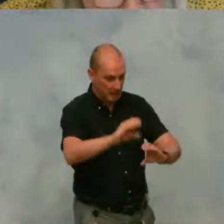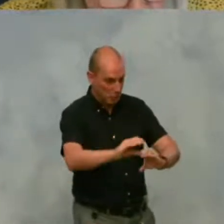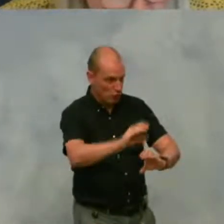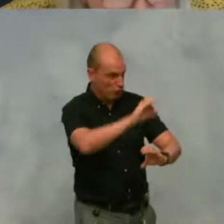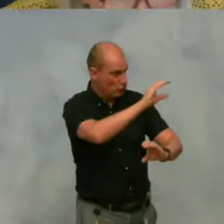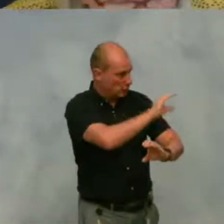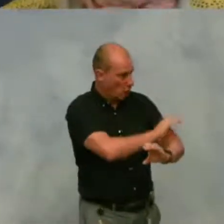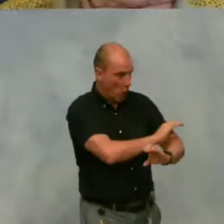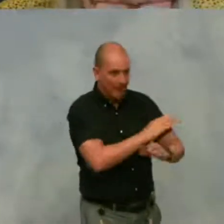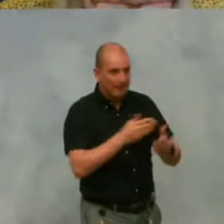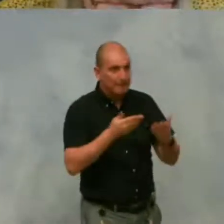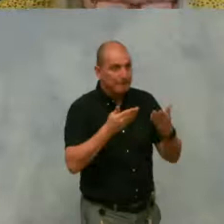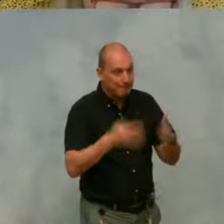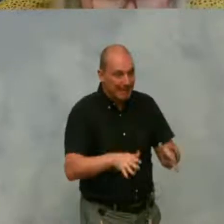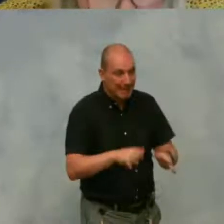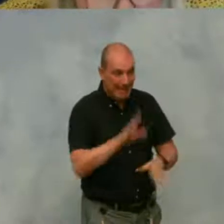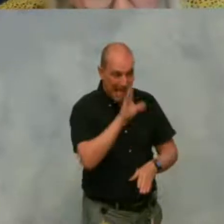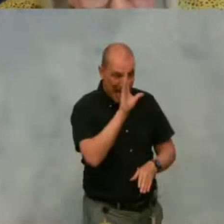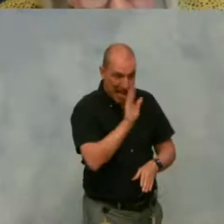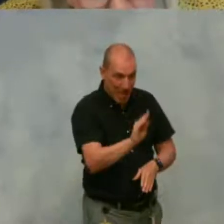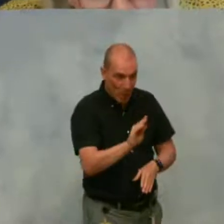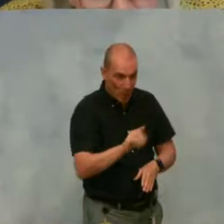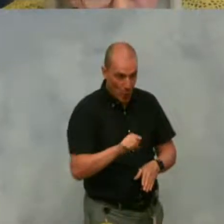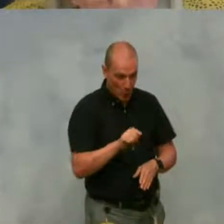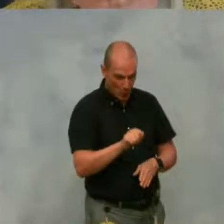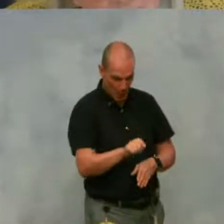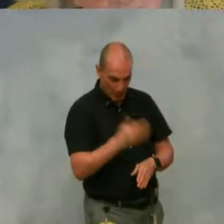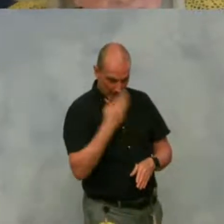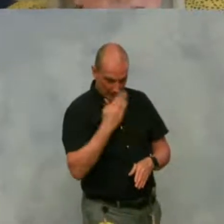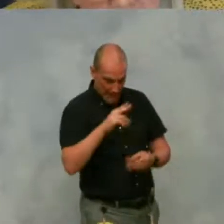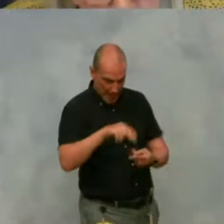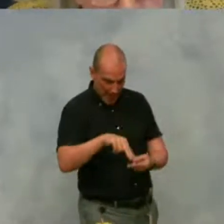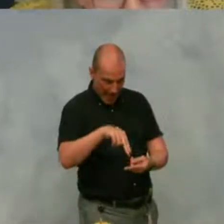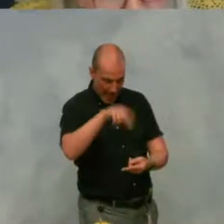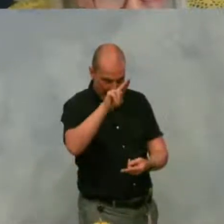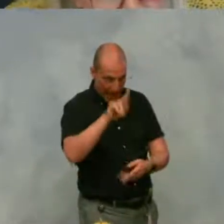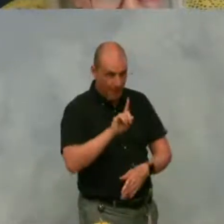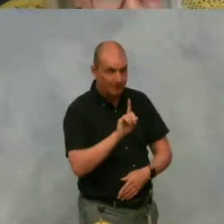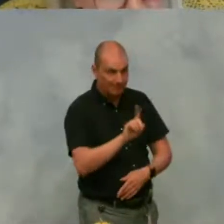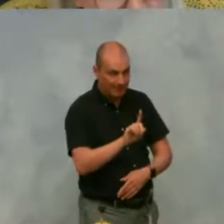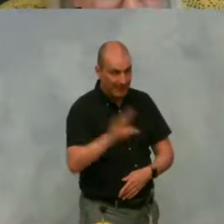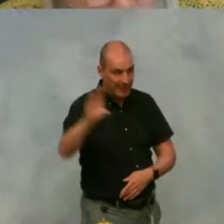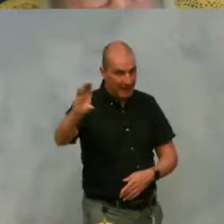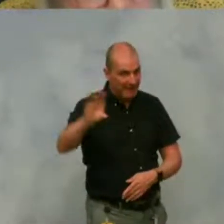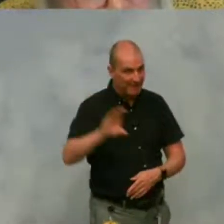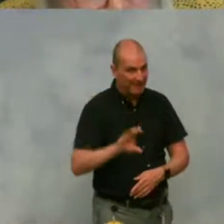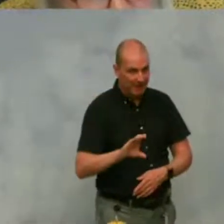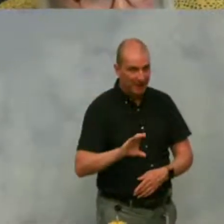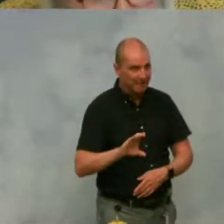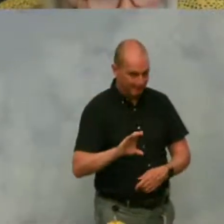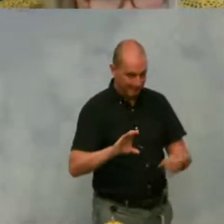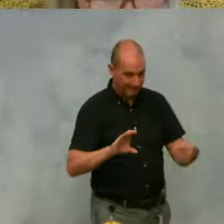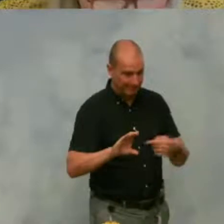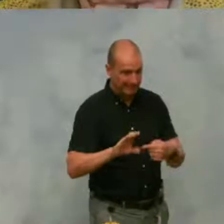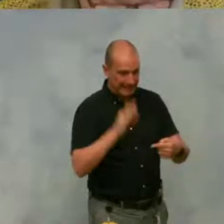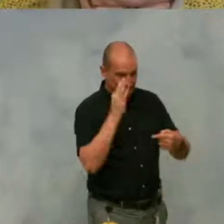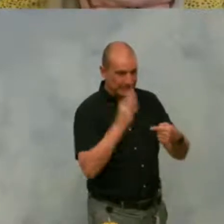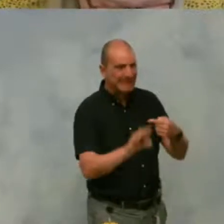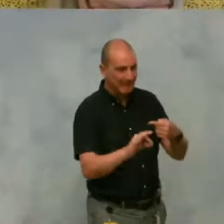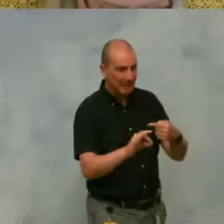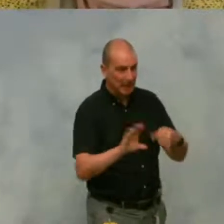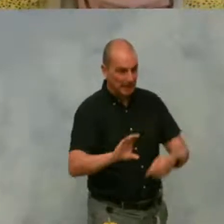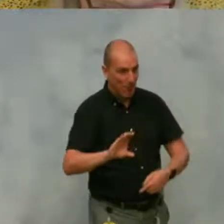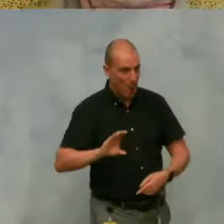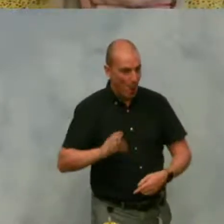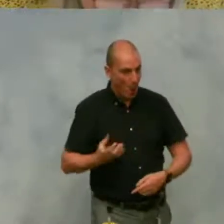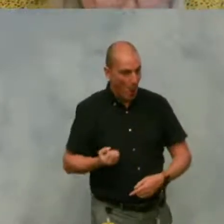the norm. It's quite a high figure, obviously, but this is covered from funding that we received specifically for COVID costs that was held centrally